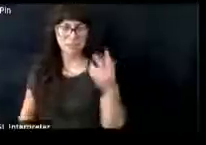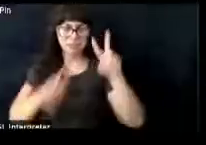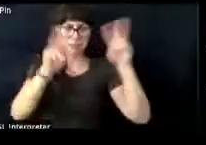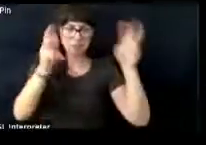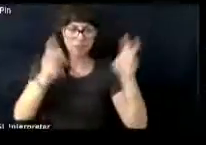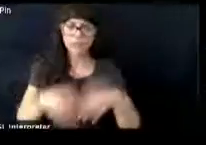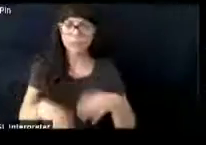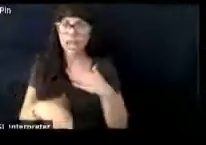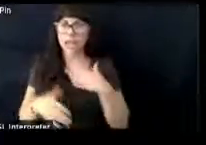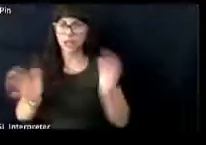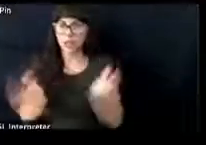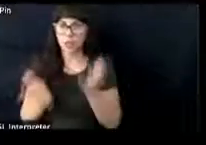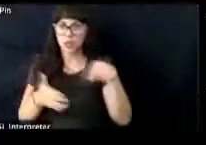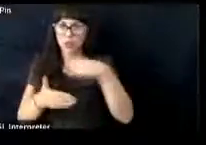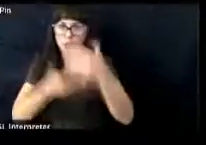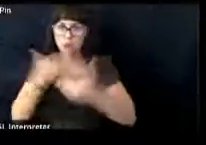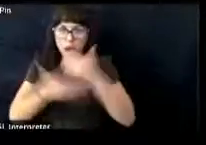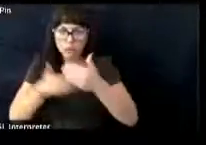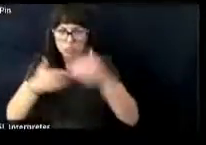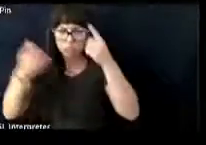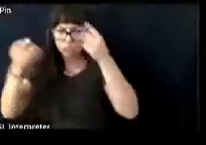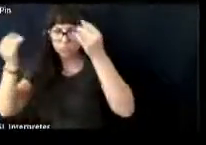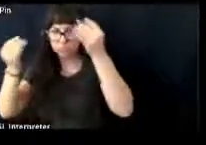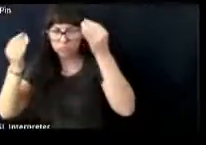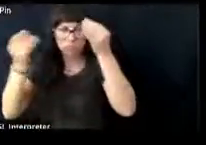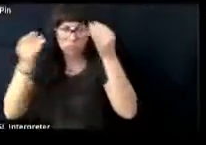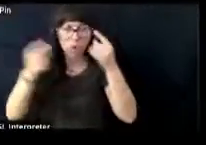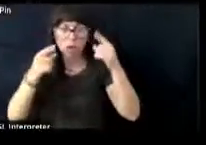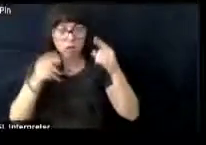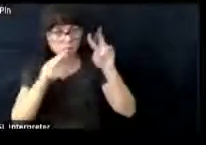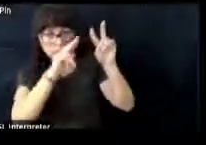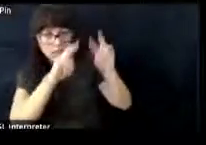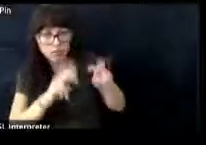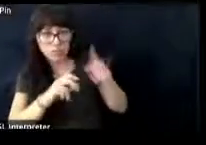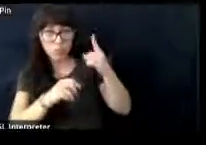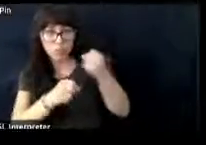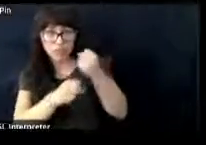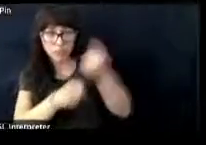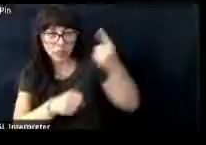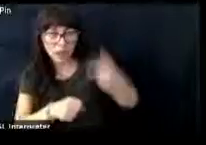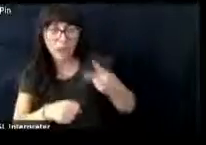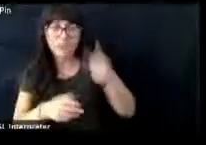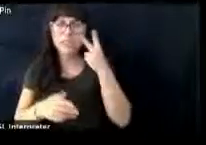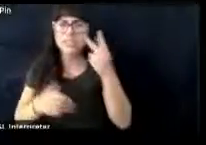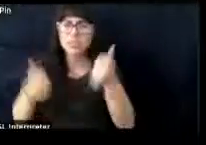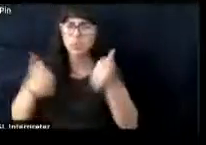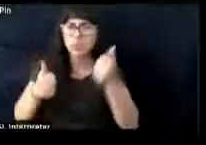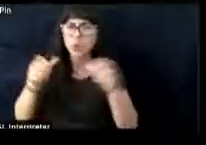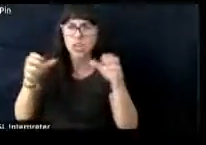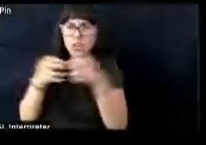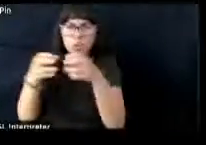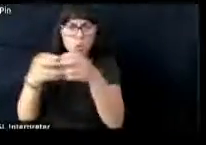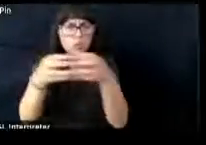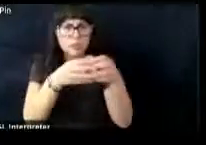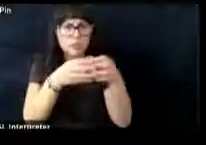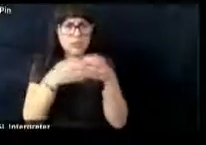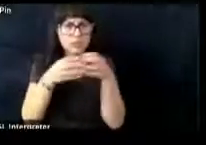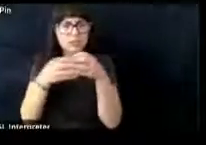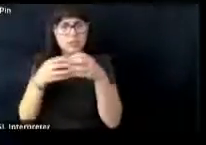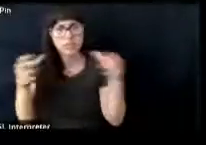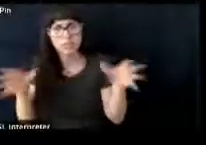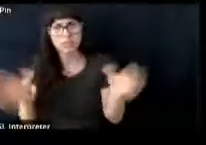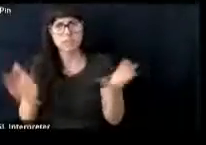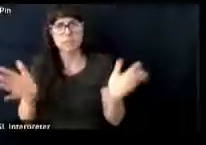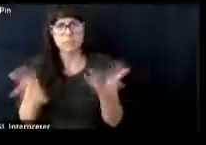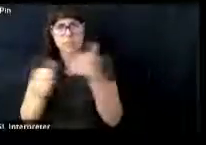and deliberations to look over the last year and a half and see which groups have come together, because it's a really good way to get a